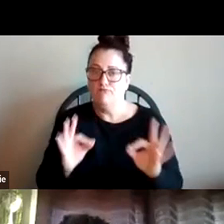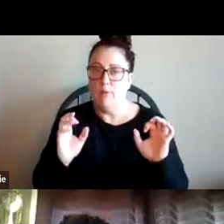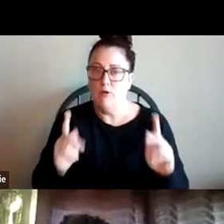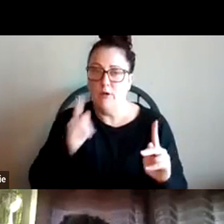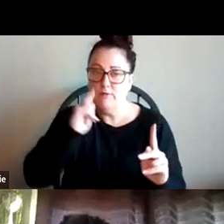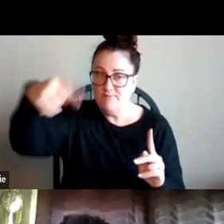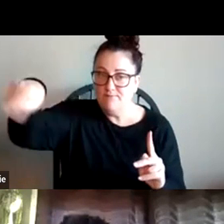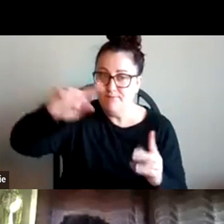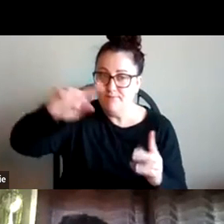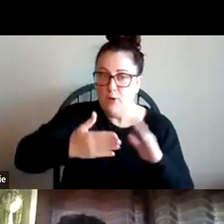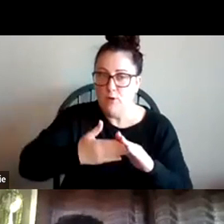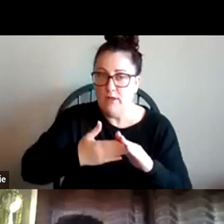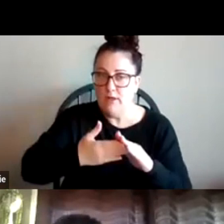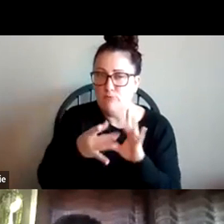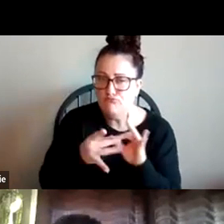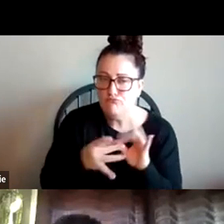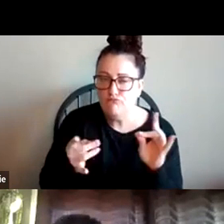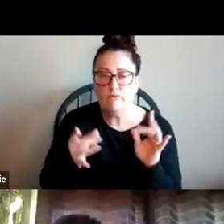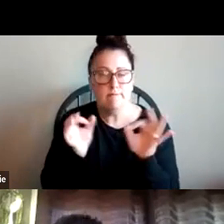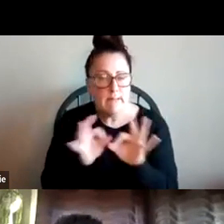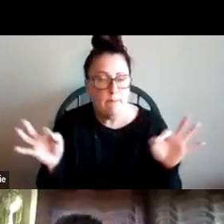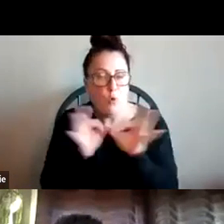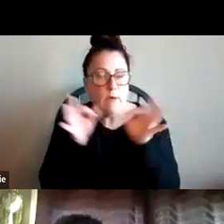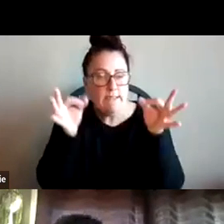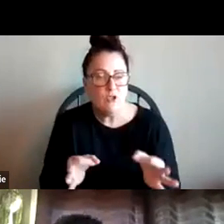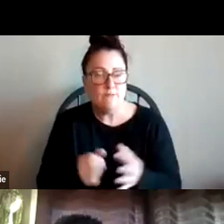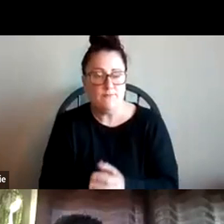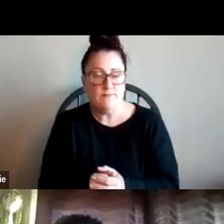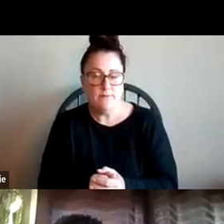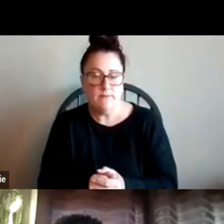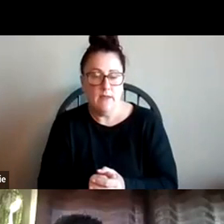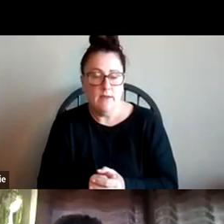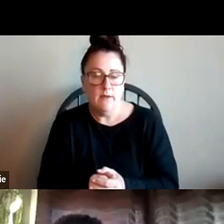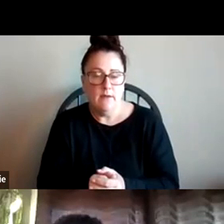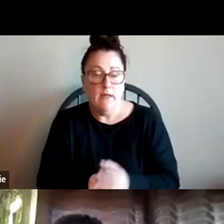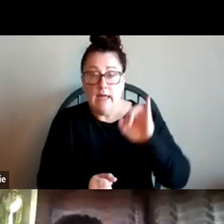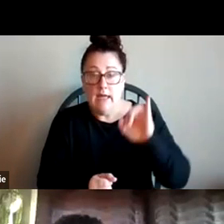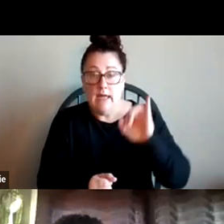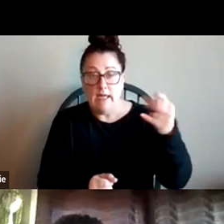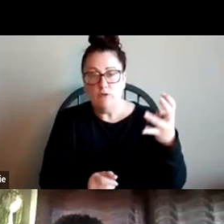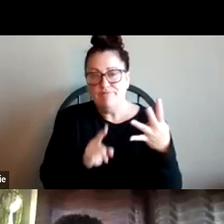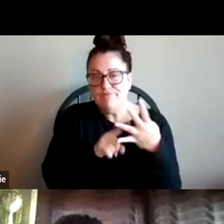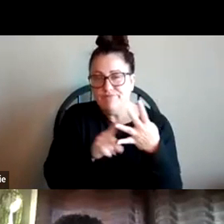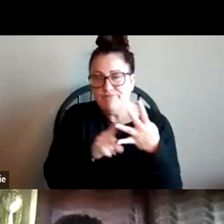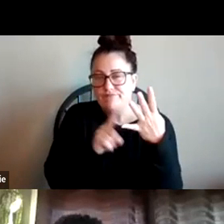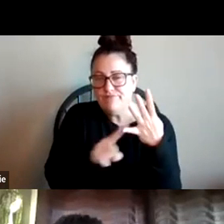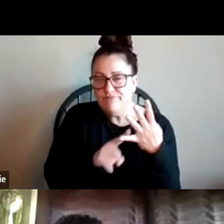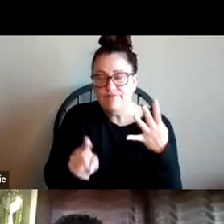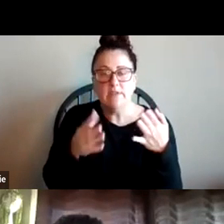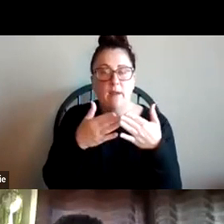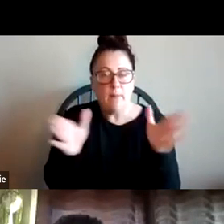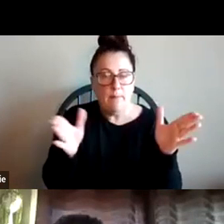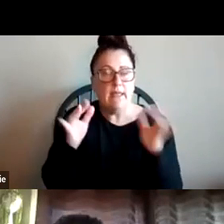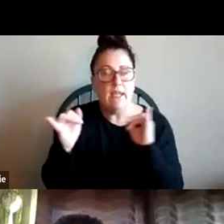our community to weigh in on this critical decision. In late June, following public interviews for